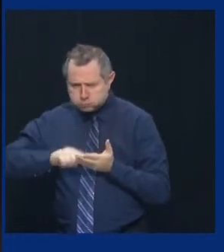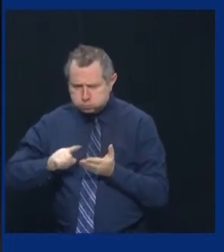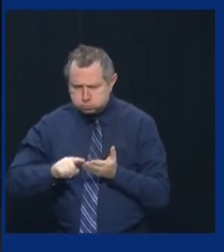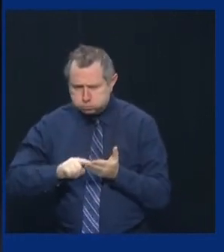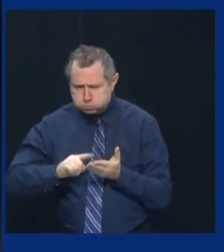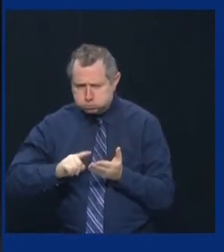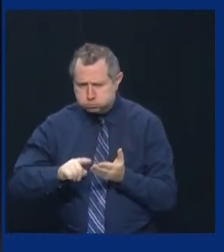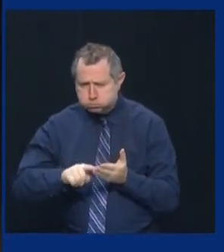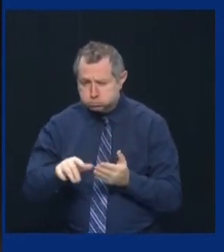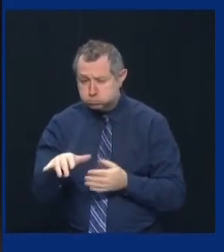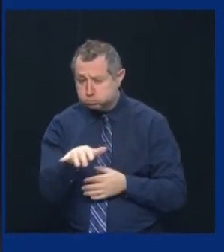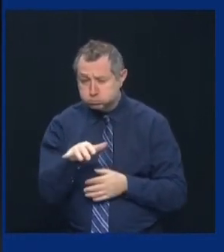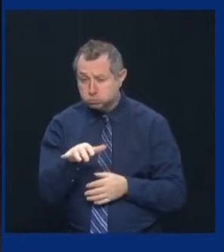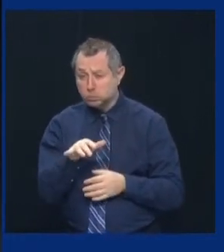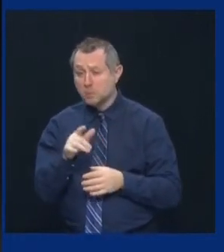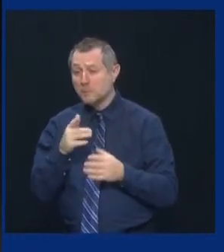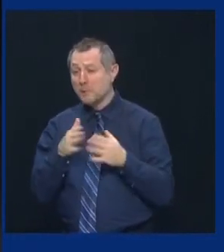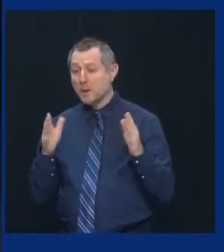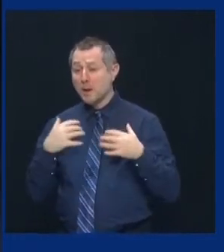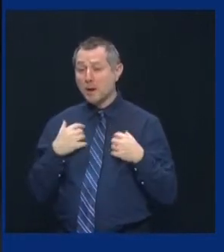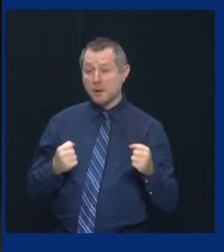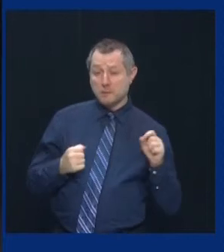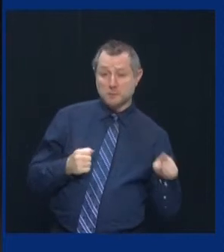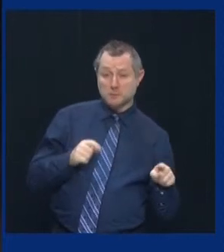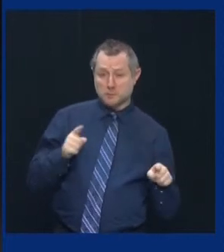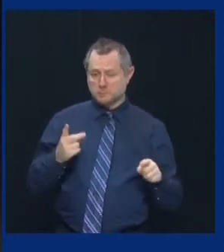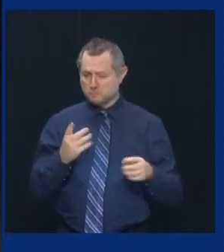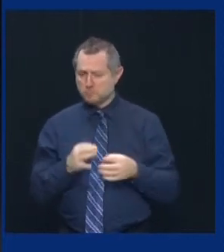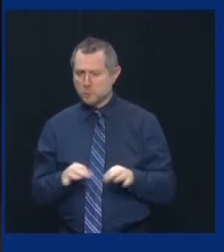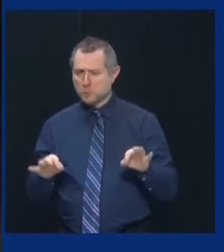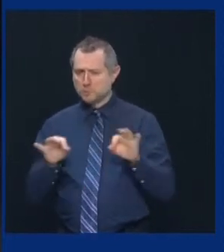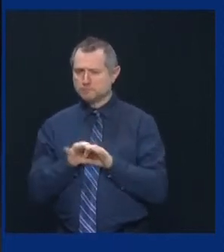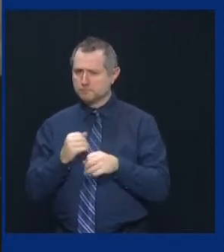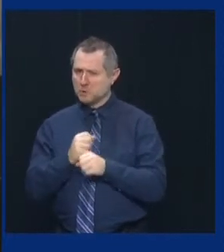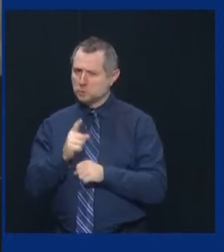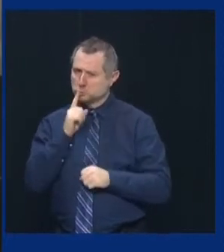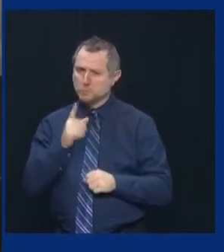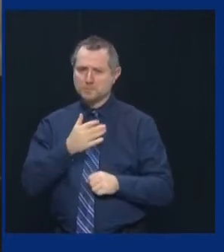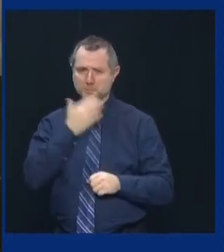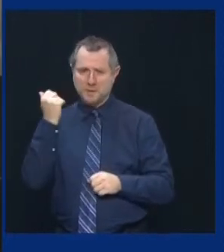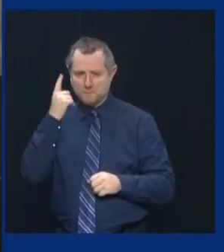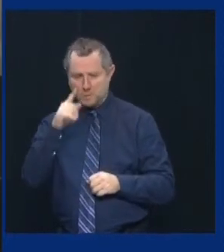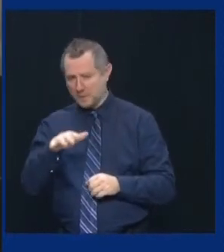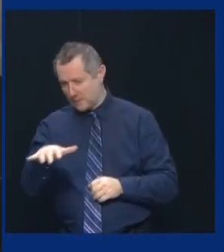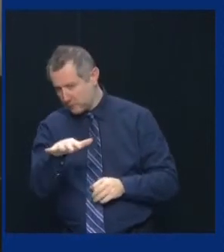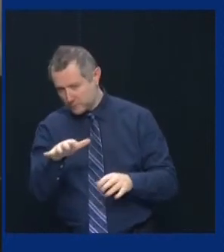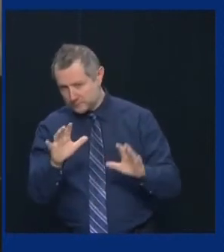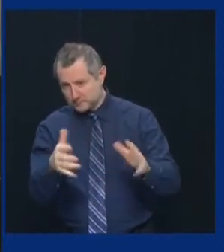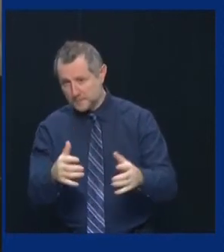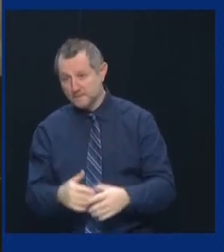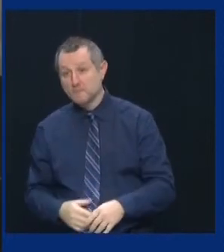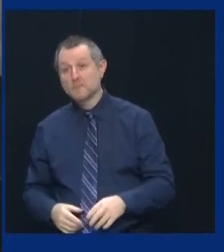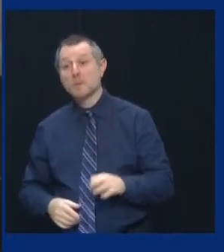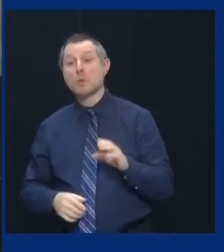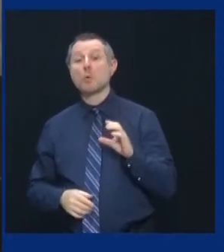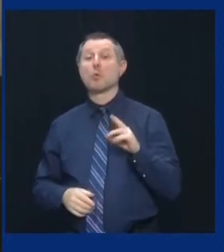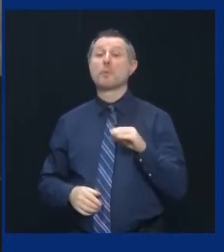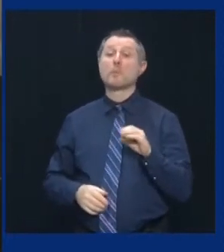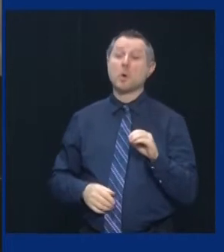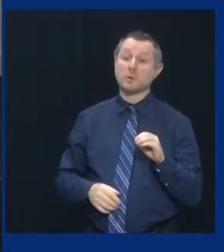investigation side, and then there's the public health side, and we will always do what's best for the public health as well. If the individuals